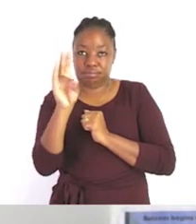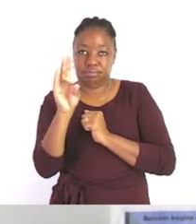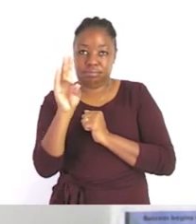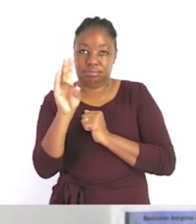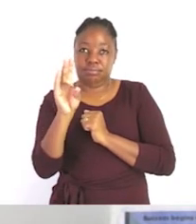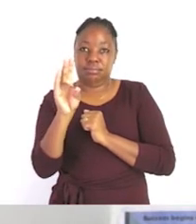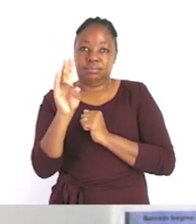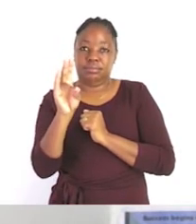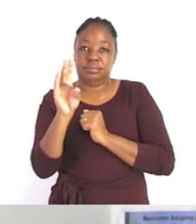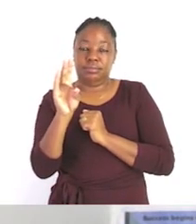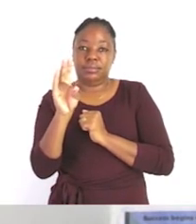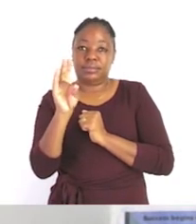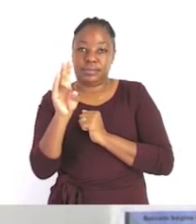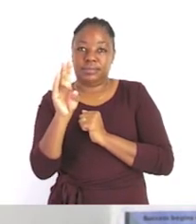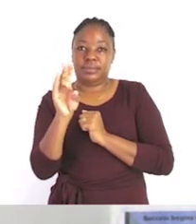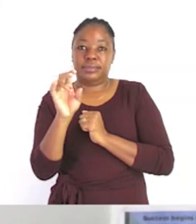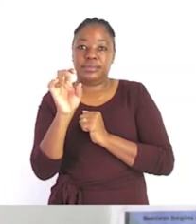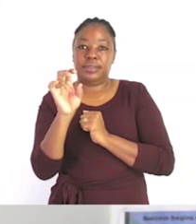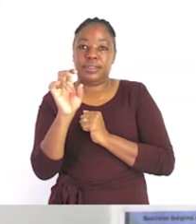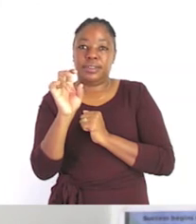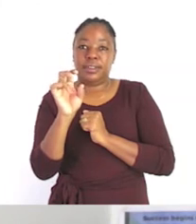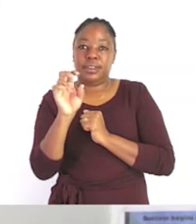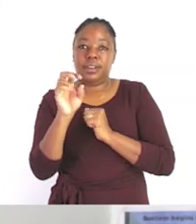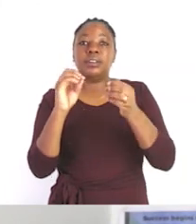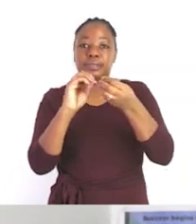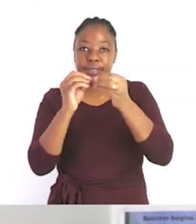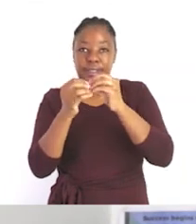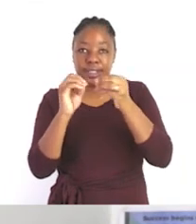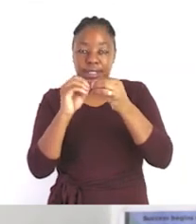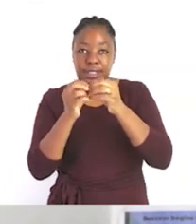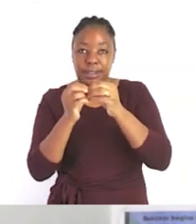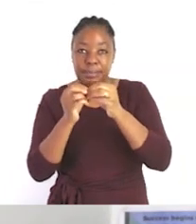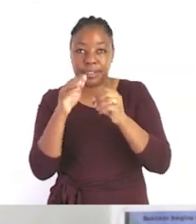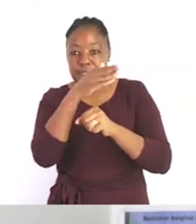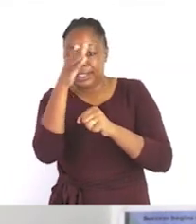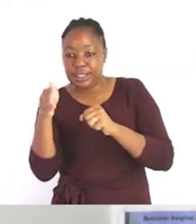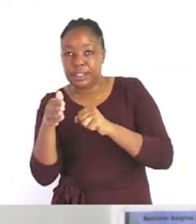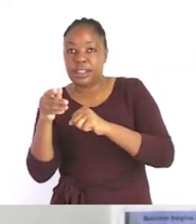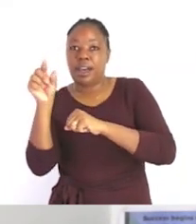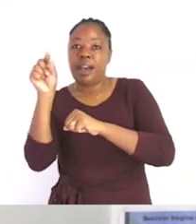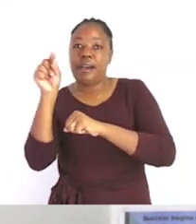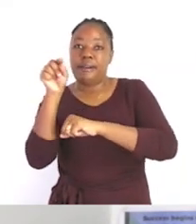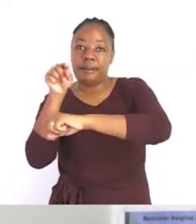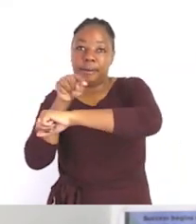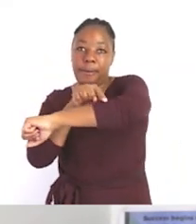5, which means the next number that we are supposed to write is the number